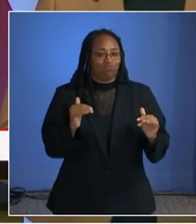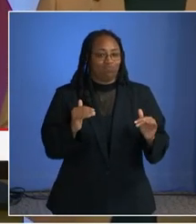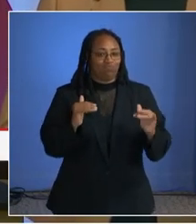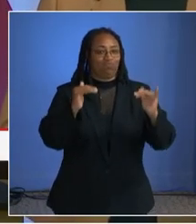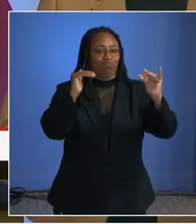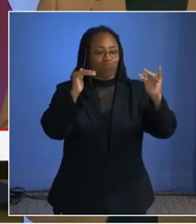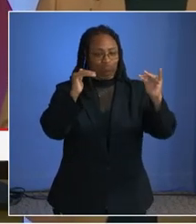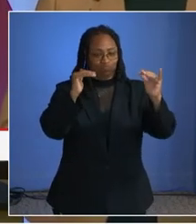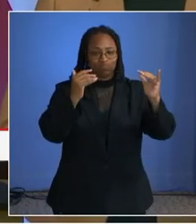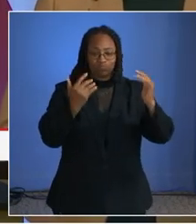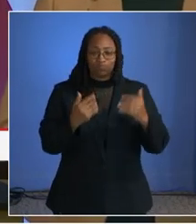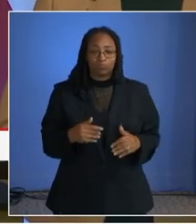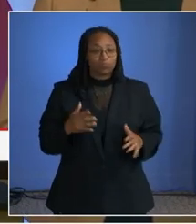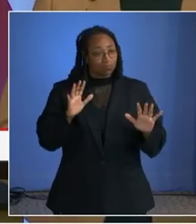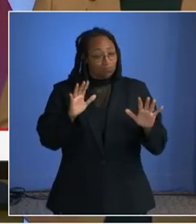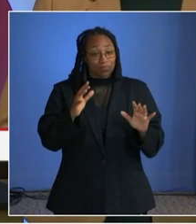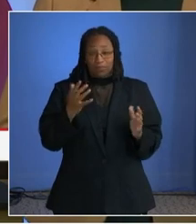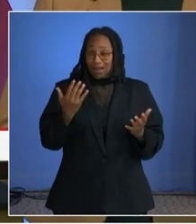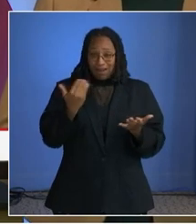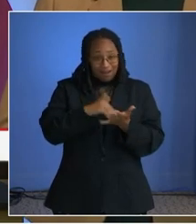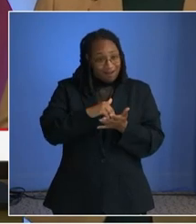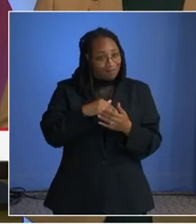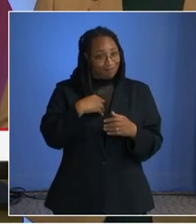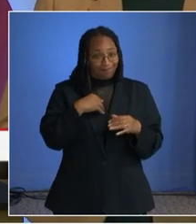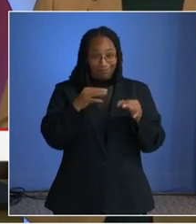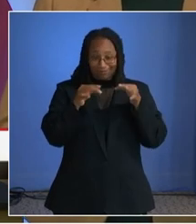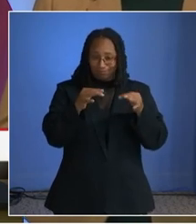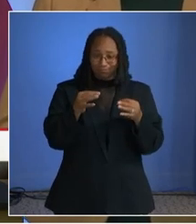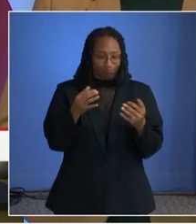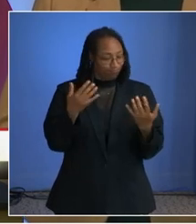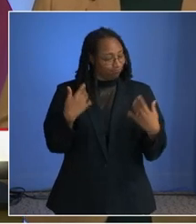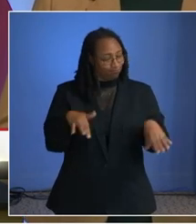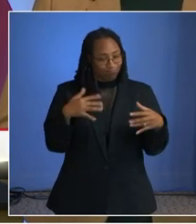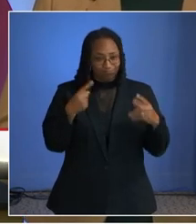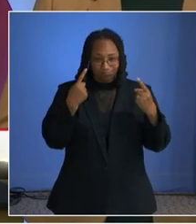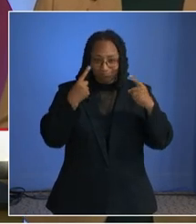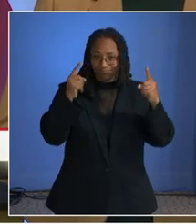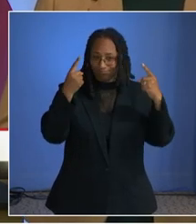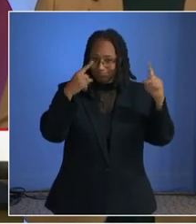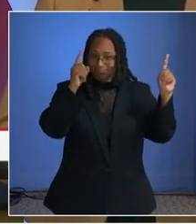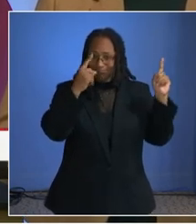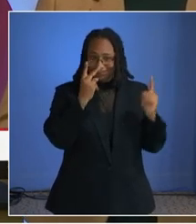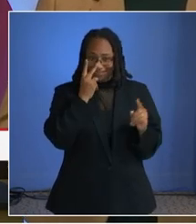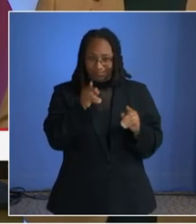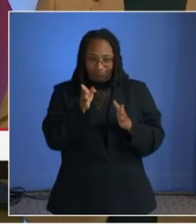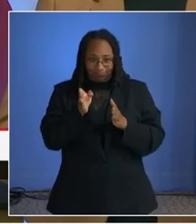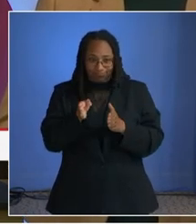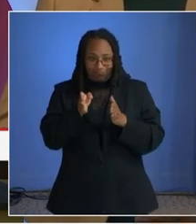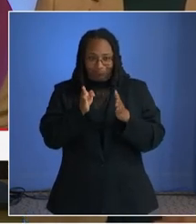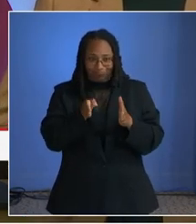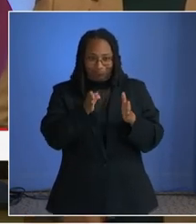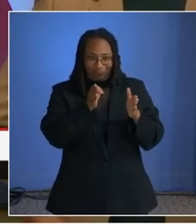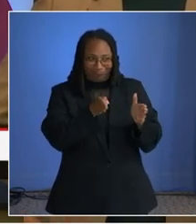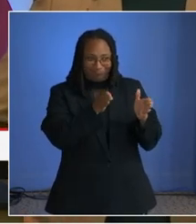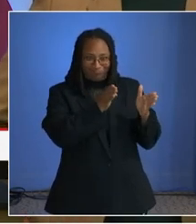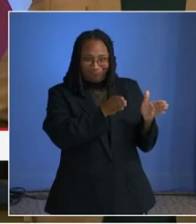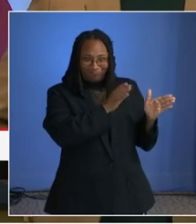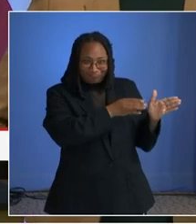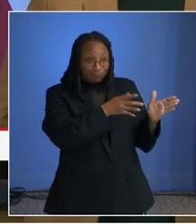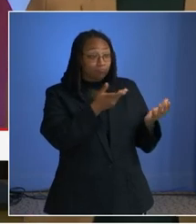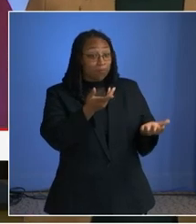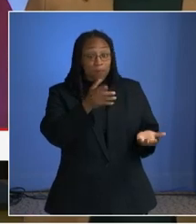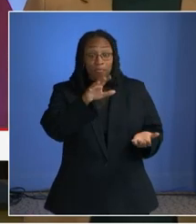hiring at these quarterly events is DYRS, but they have struggled under the strain to be able to